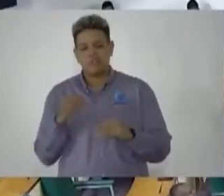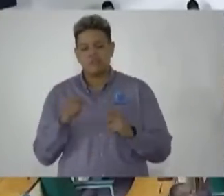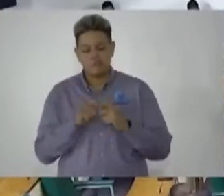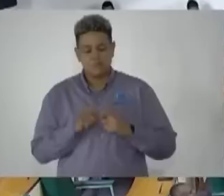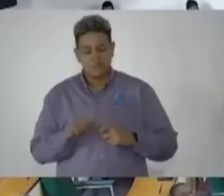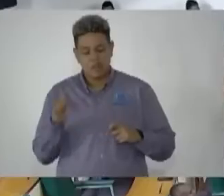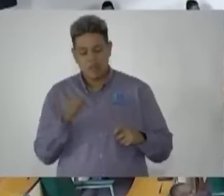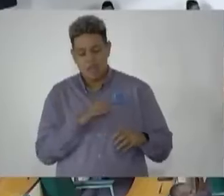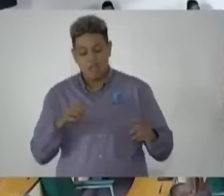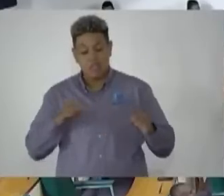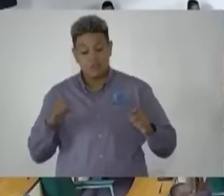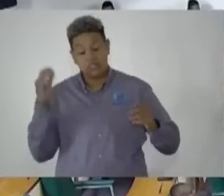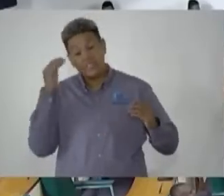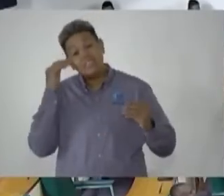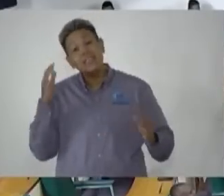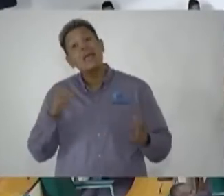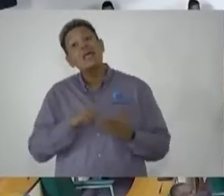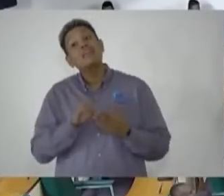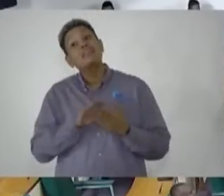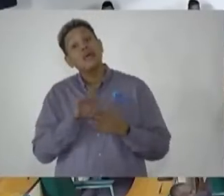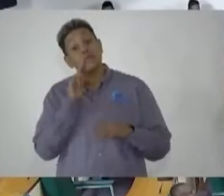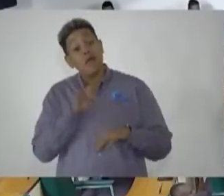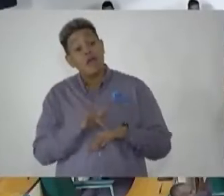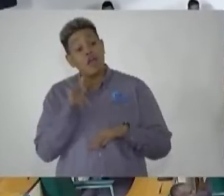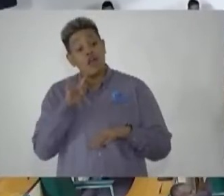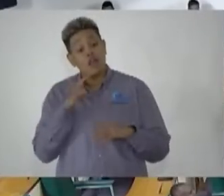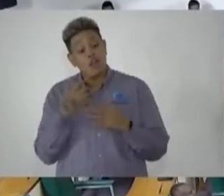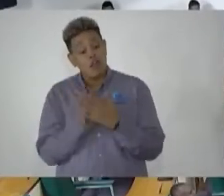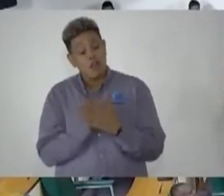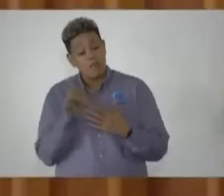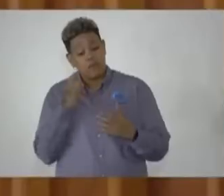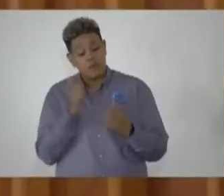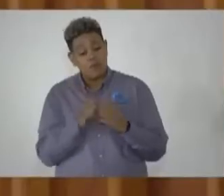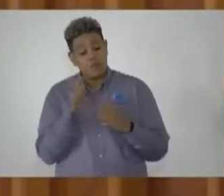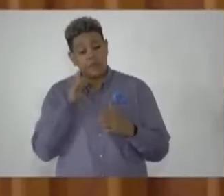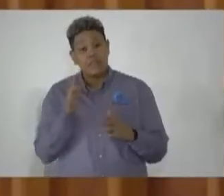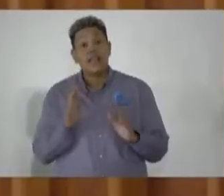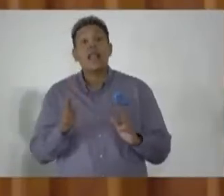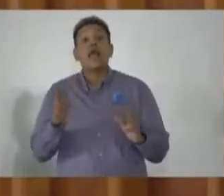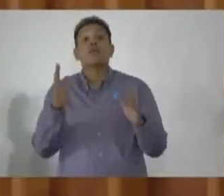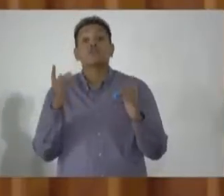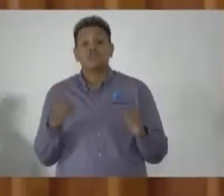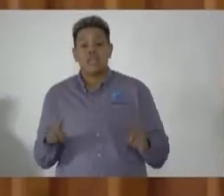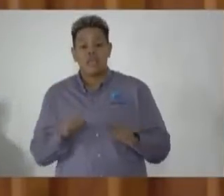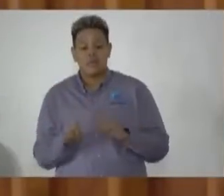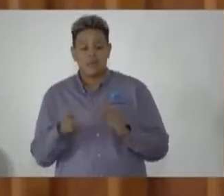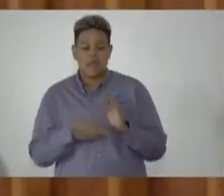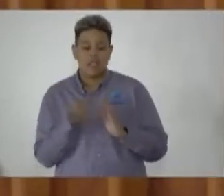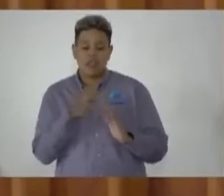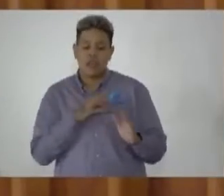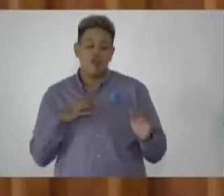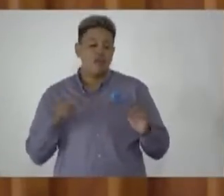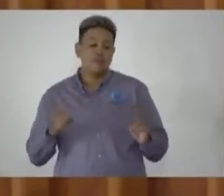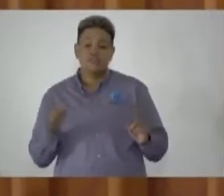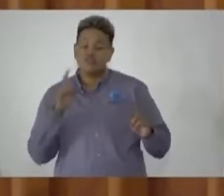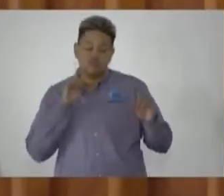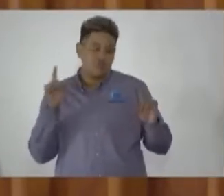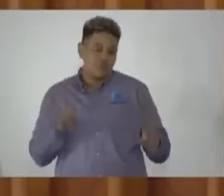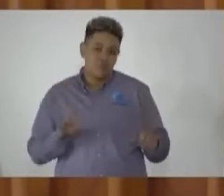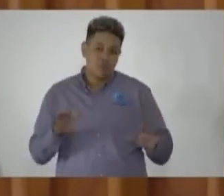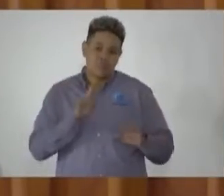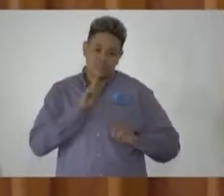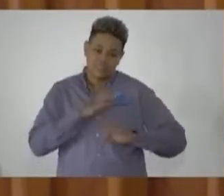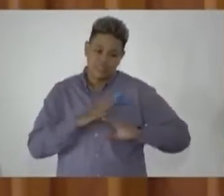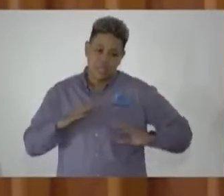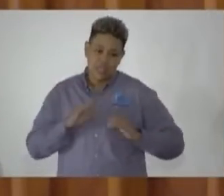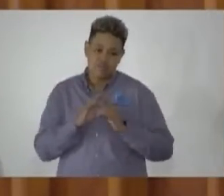I believe, say to be tabled at the earliest opportunity or with alacrity, as the case may be. The Integrity Commission will act silent